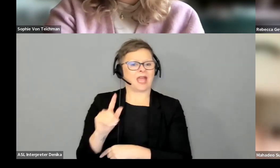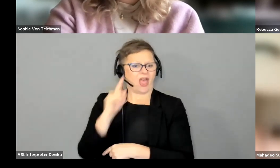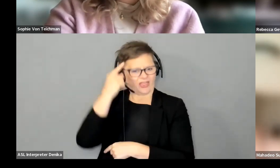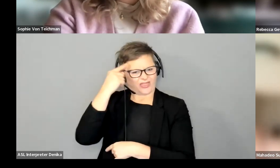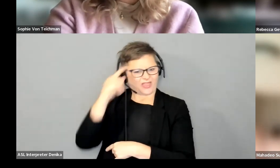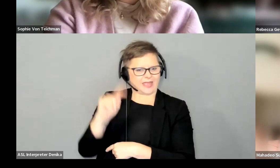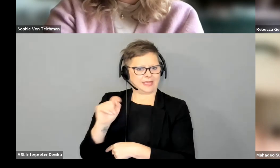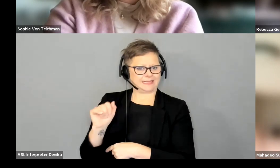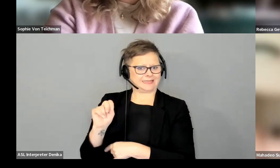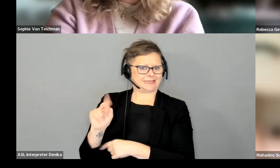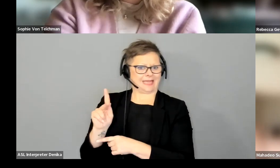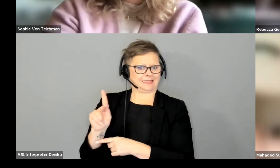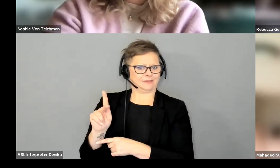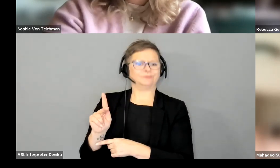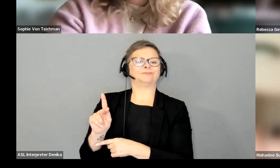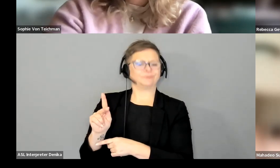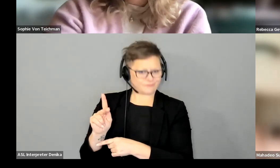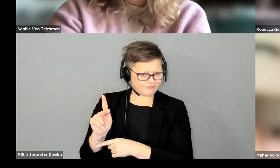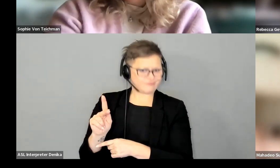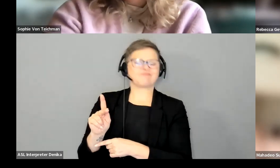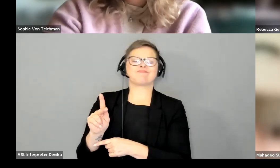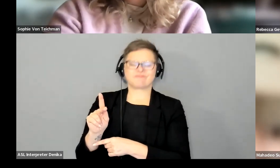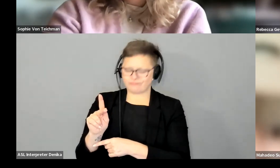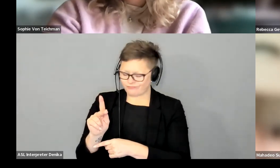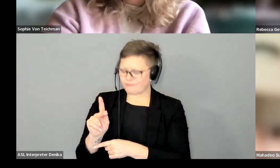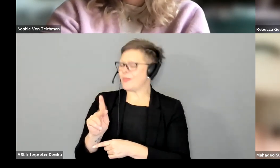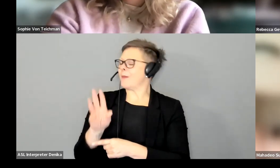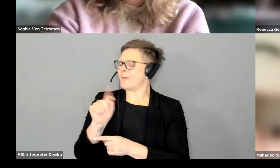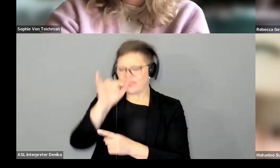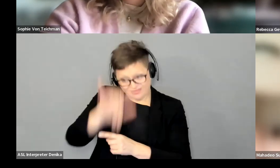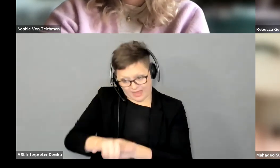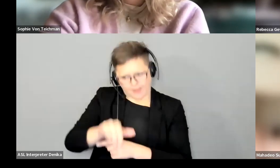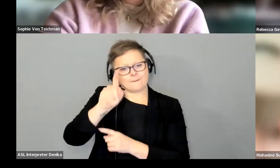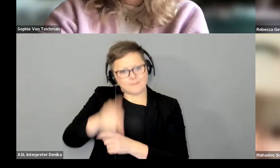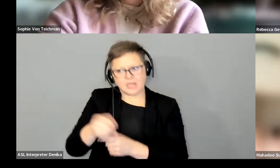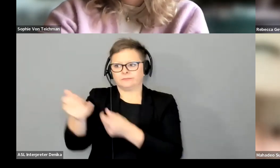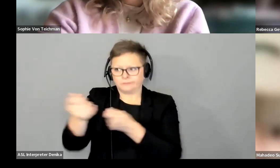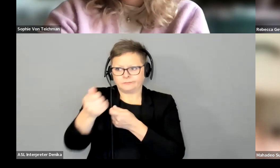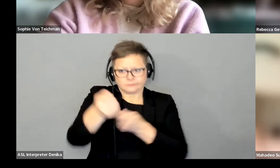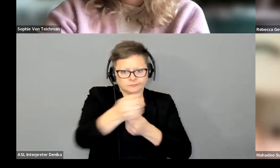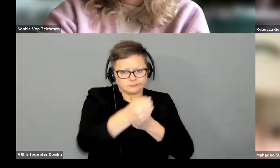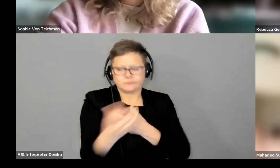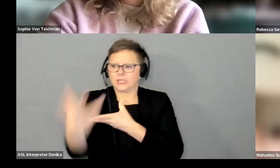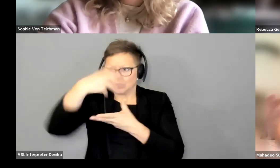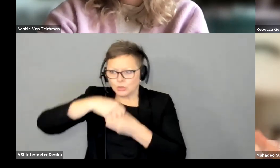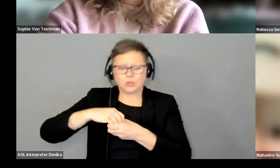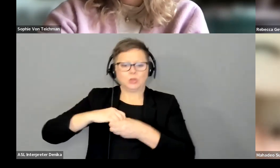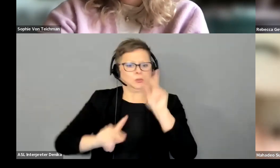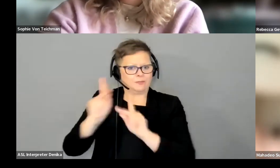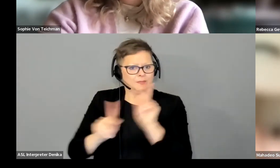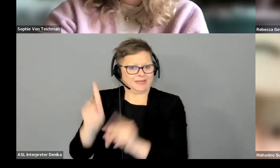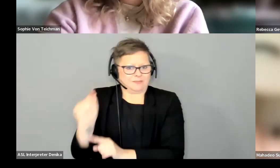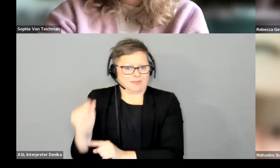be a conversation that is inclusive, that starts at a grassroots level, that includes persons with disabilities, that includes